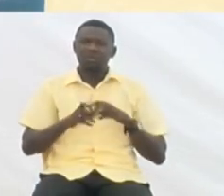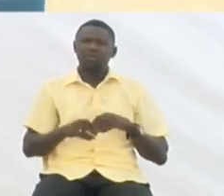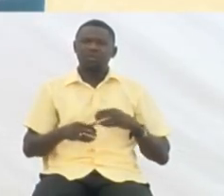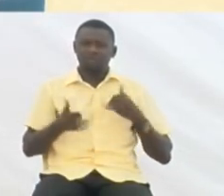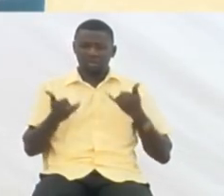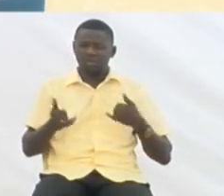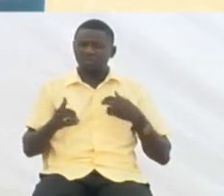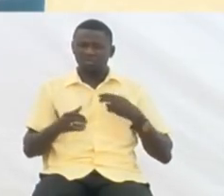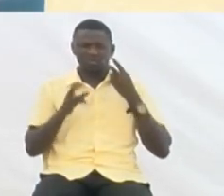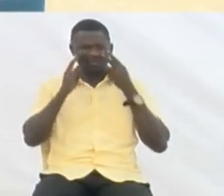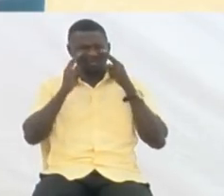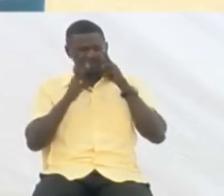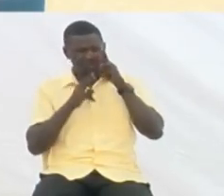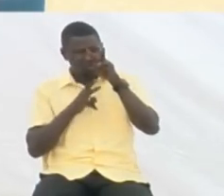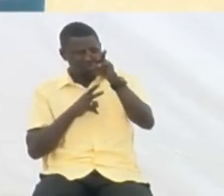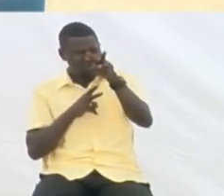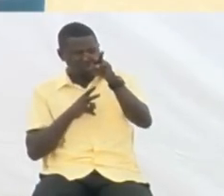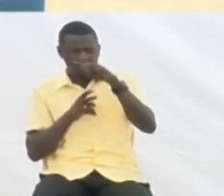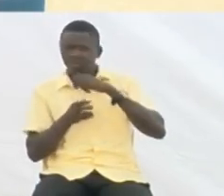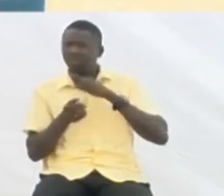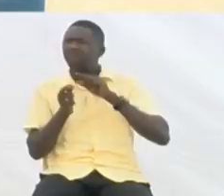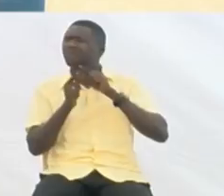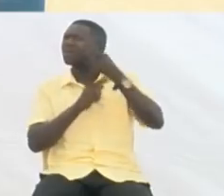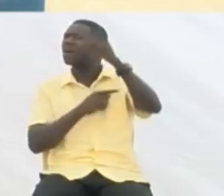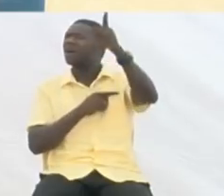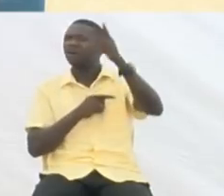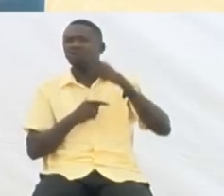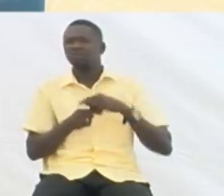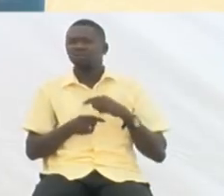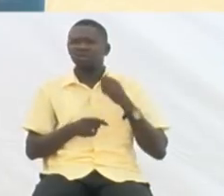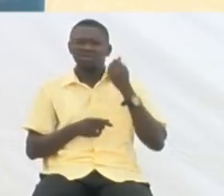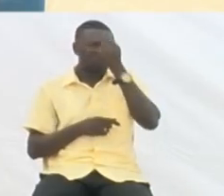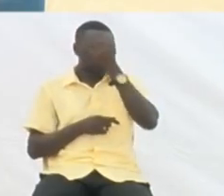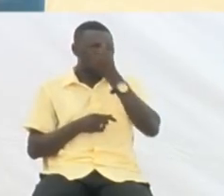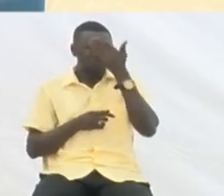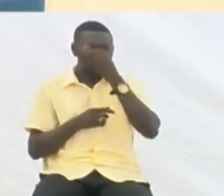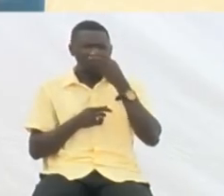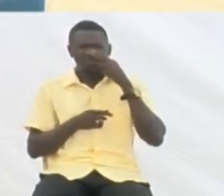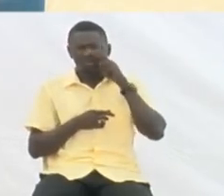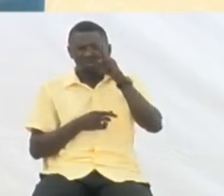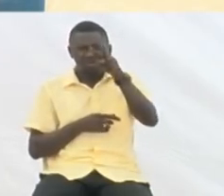my vision now is not far. My vision is